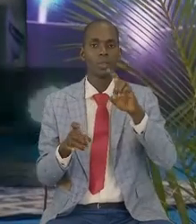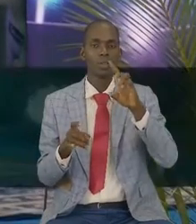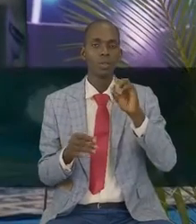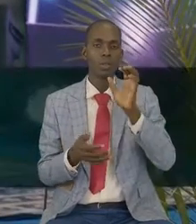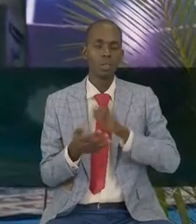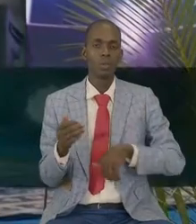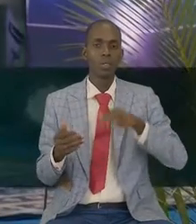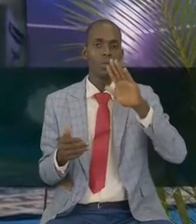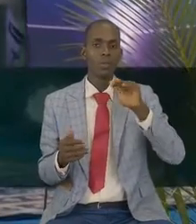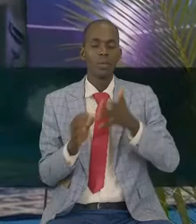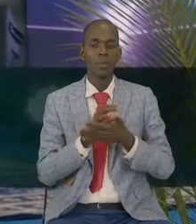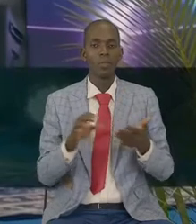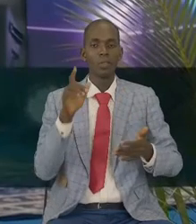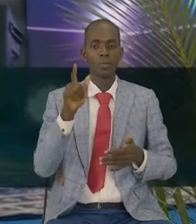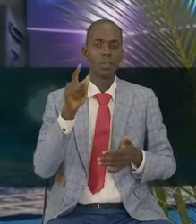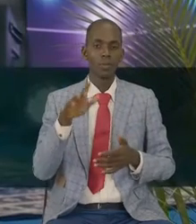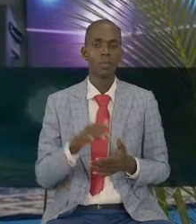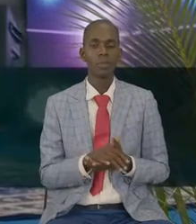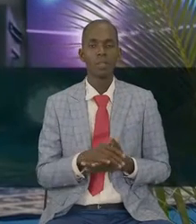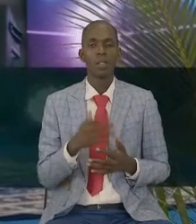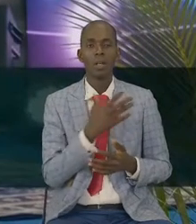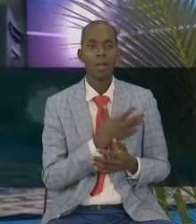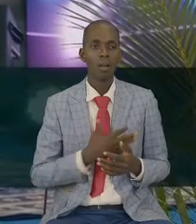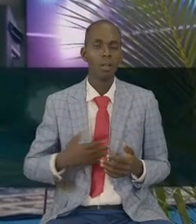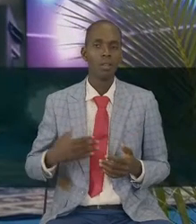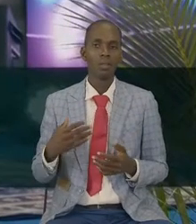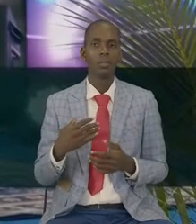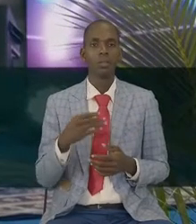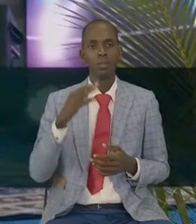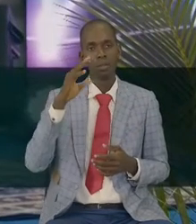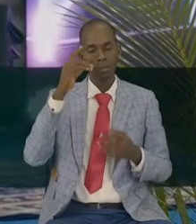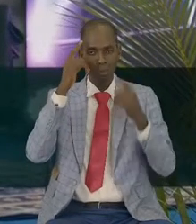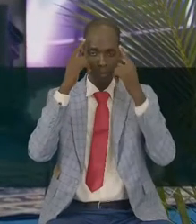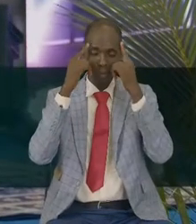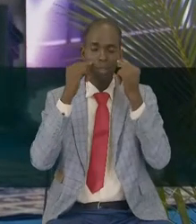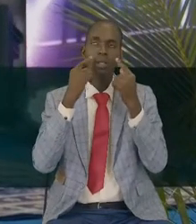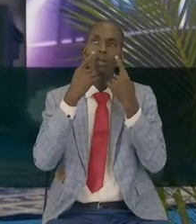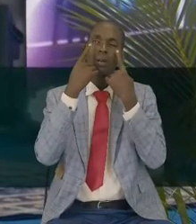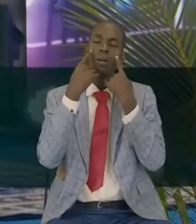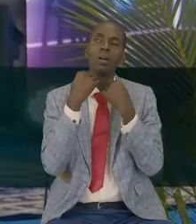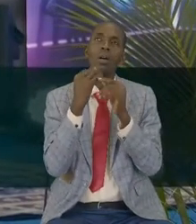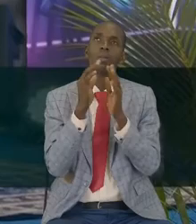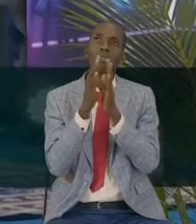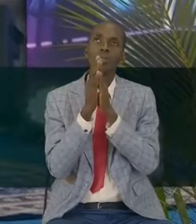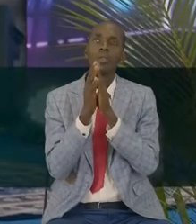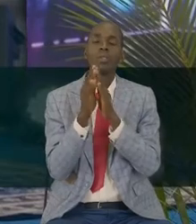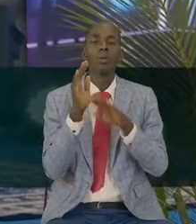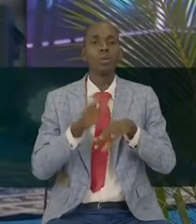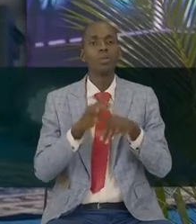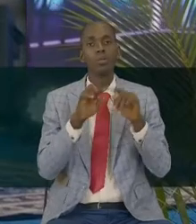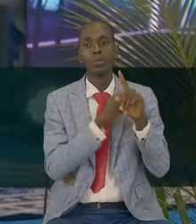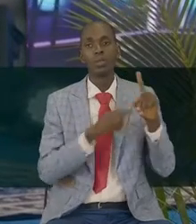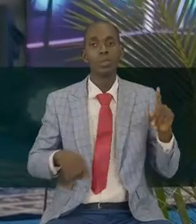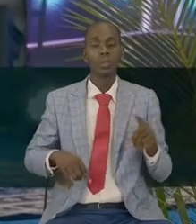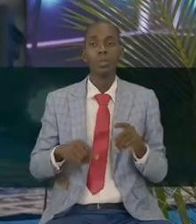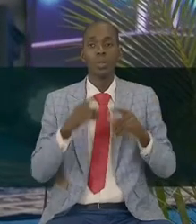verse 25, and he cried unto the Lord. He knew that God is